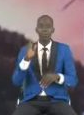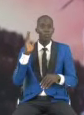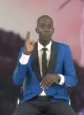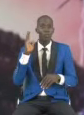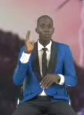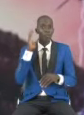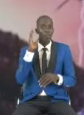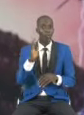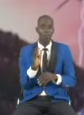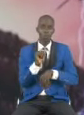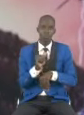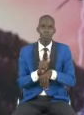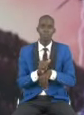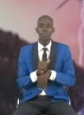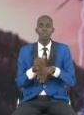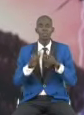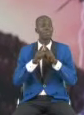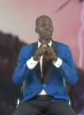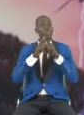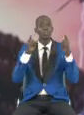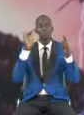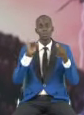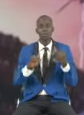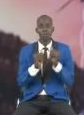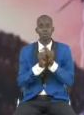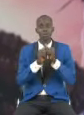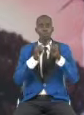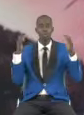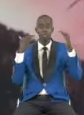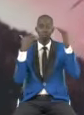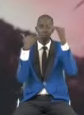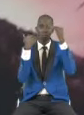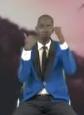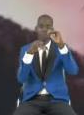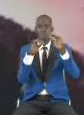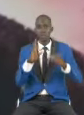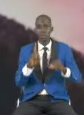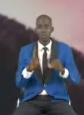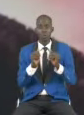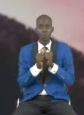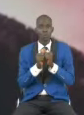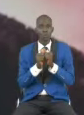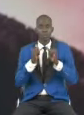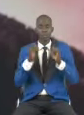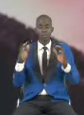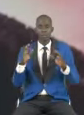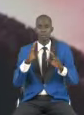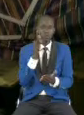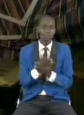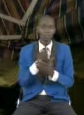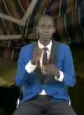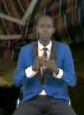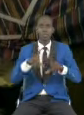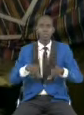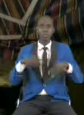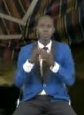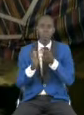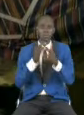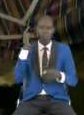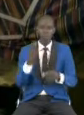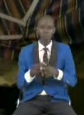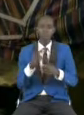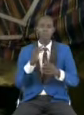work unlimited, unhindered, unrestricted in your life in Jesus'